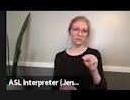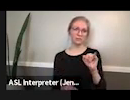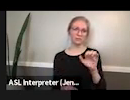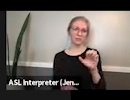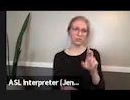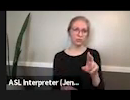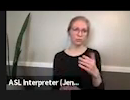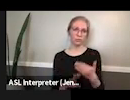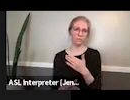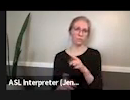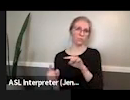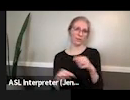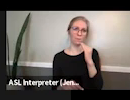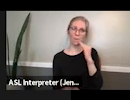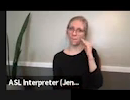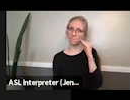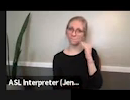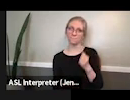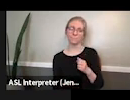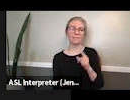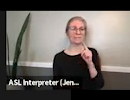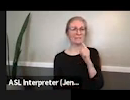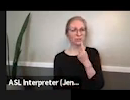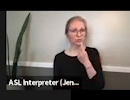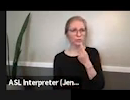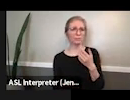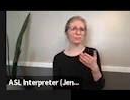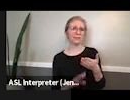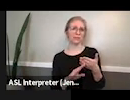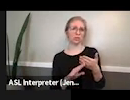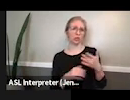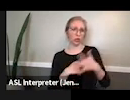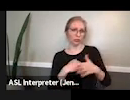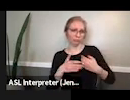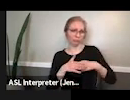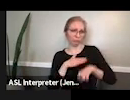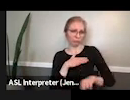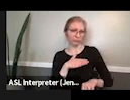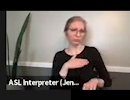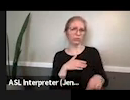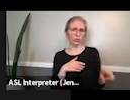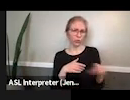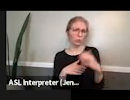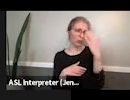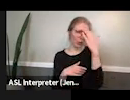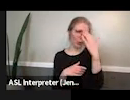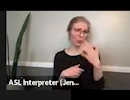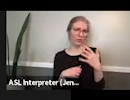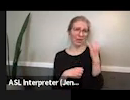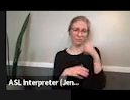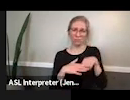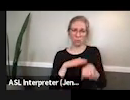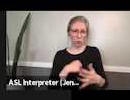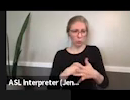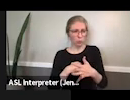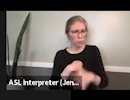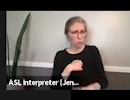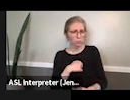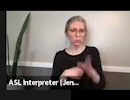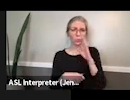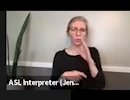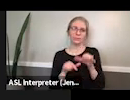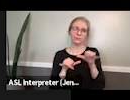home. Extreme prematurity, you know enough to know extremely premature babies are going to be in NICUs,